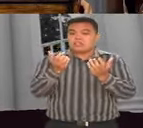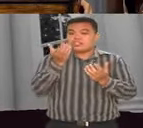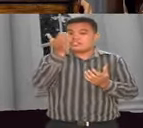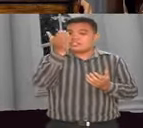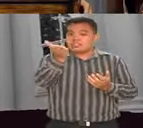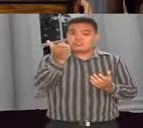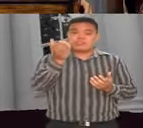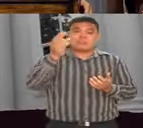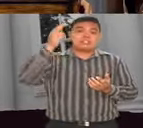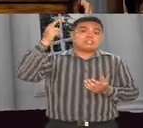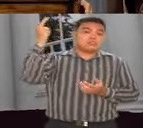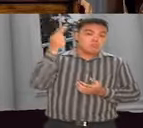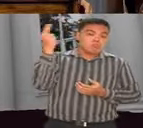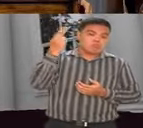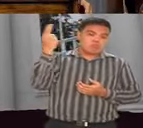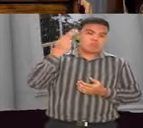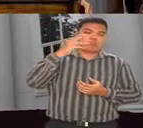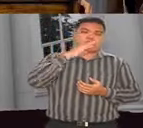wants to use us.